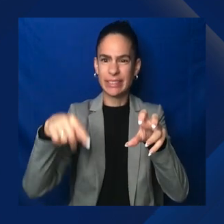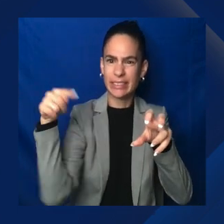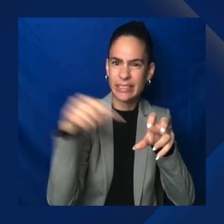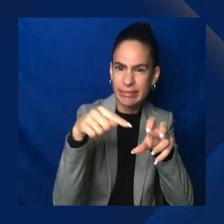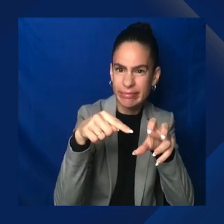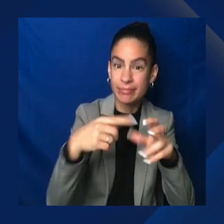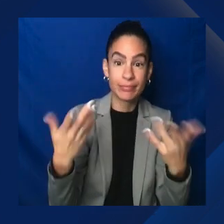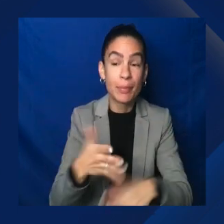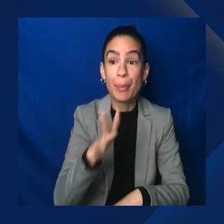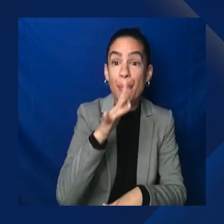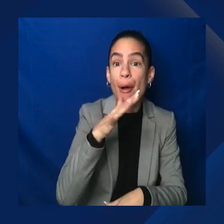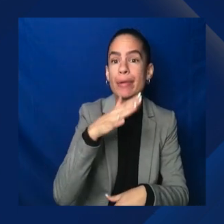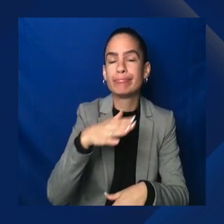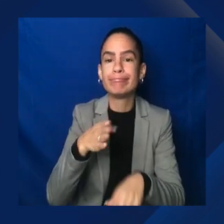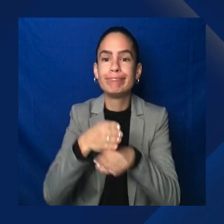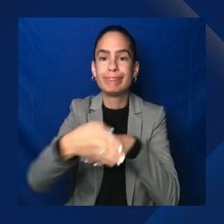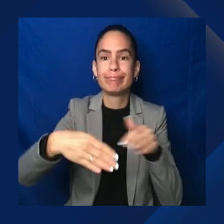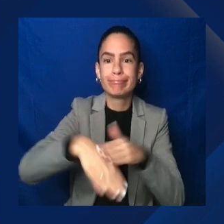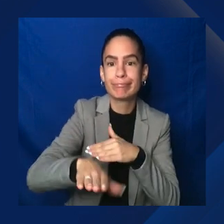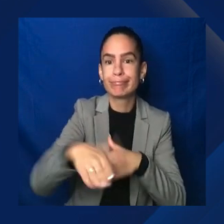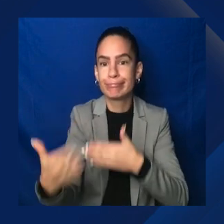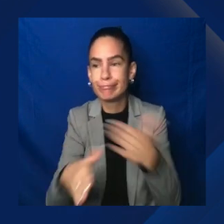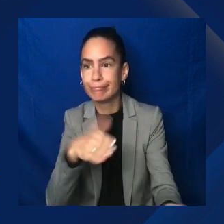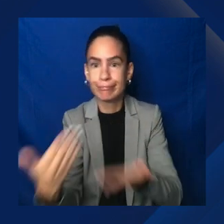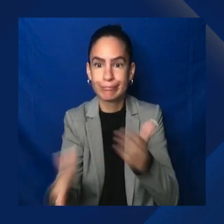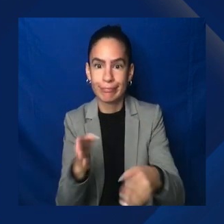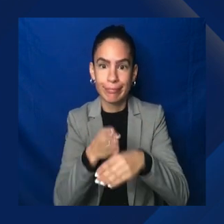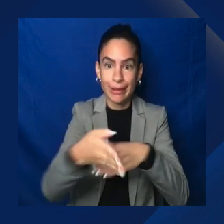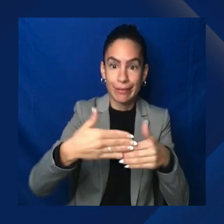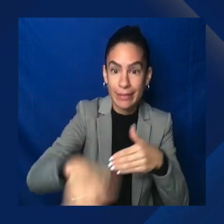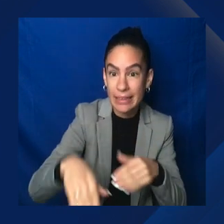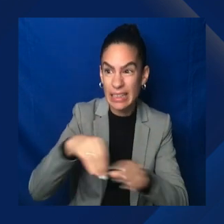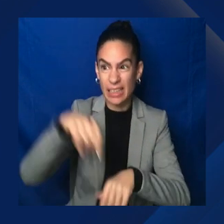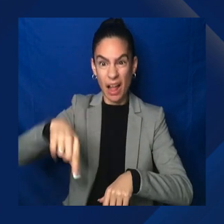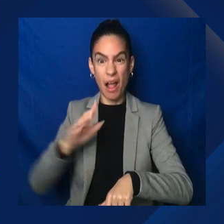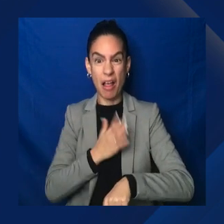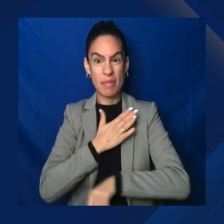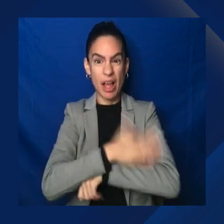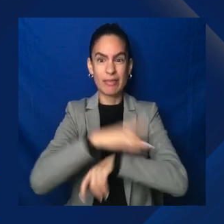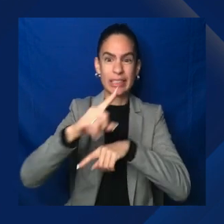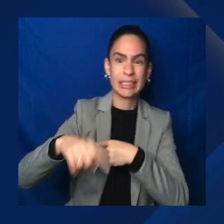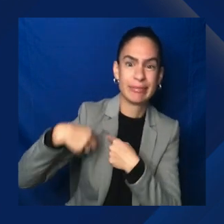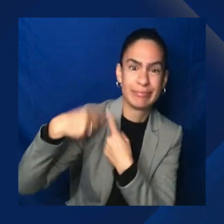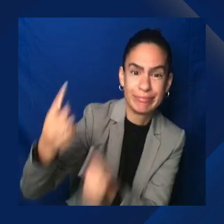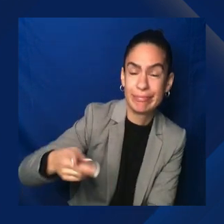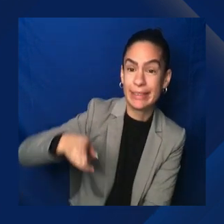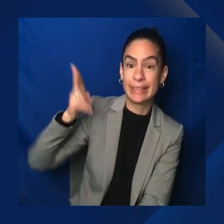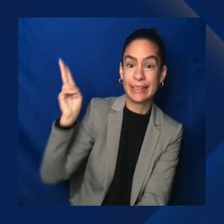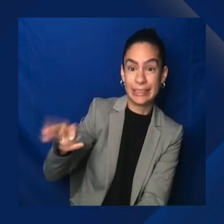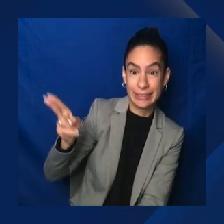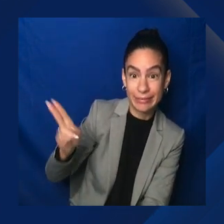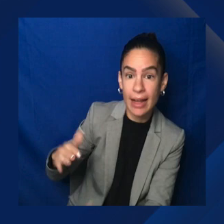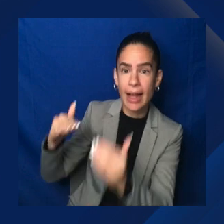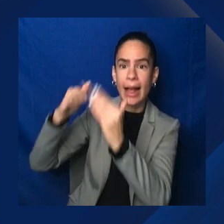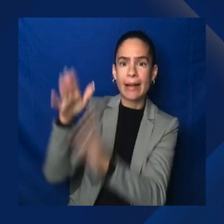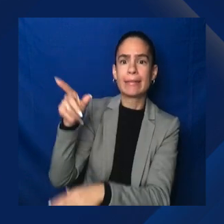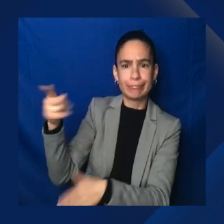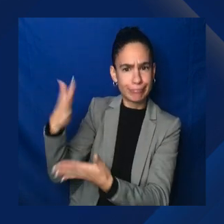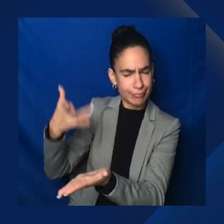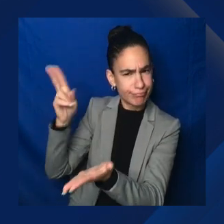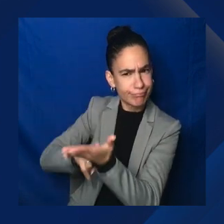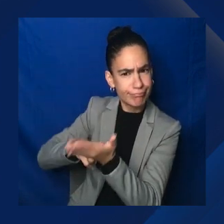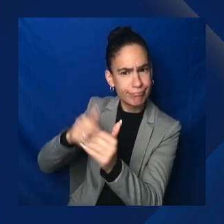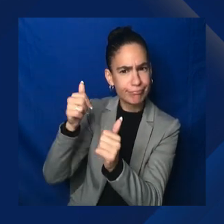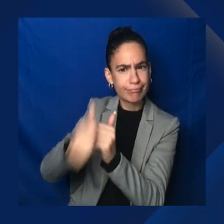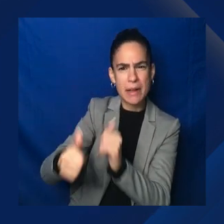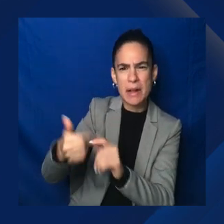our nation, ever. The House passed this bill just before Thanksgiving, and the President and I are confident